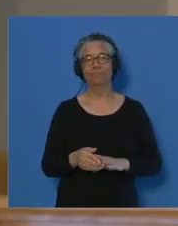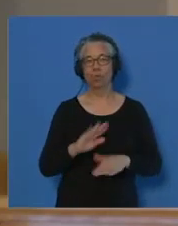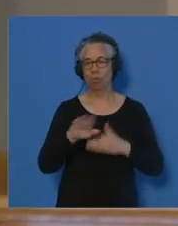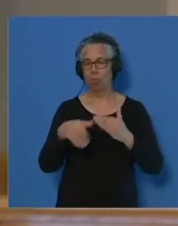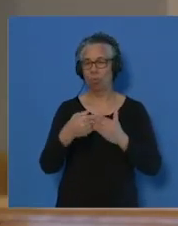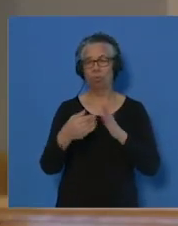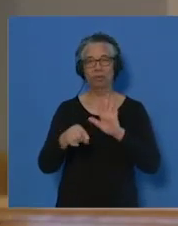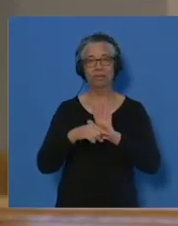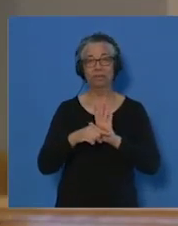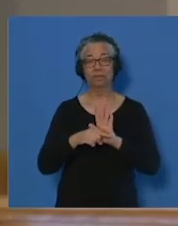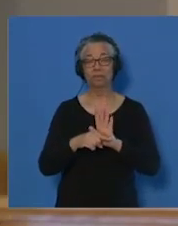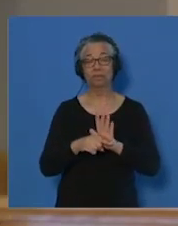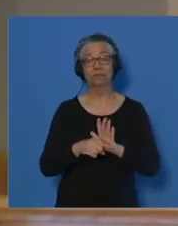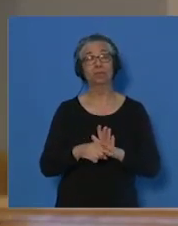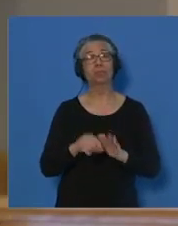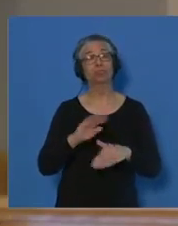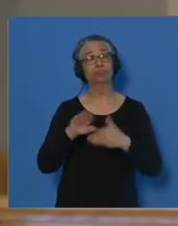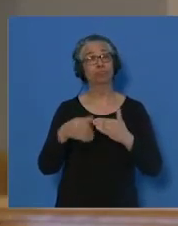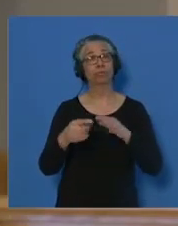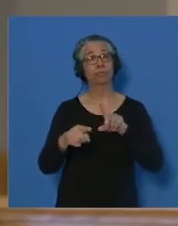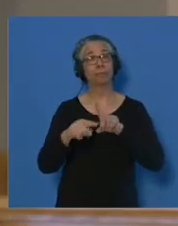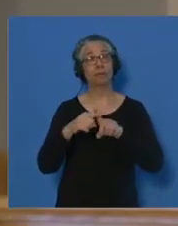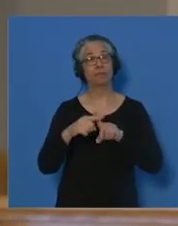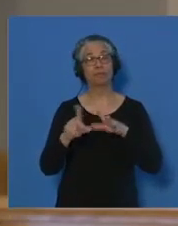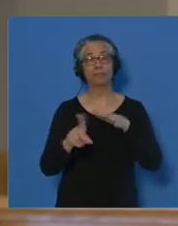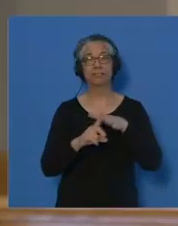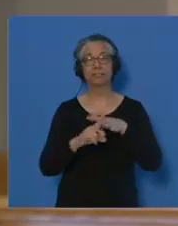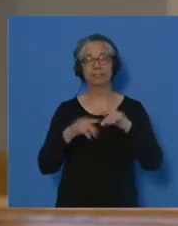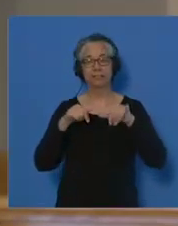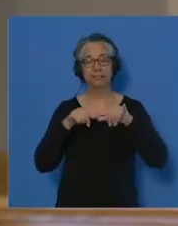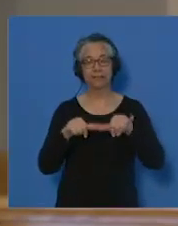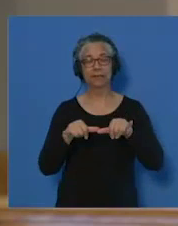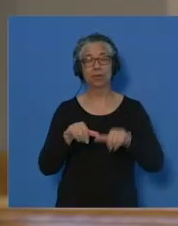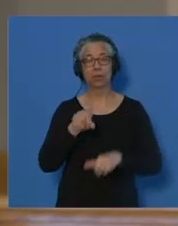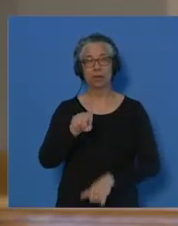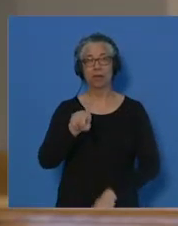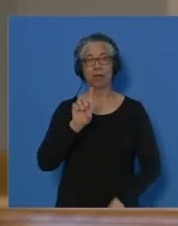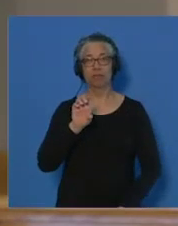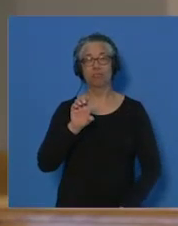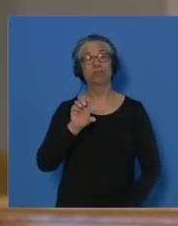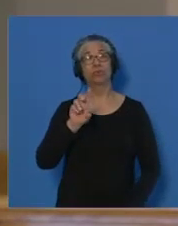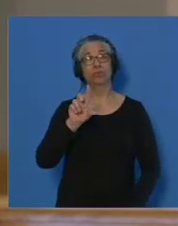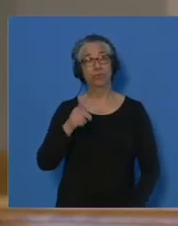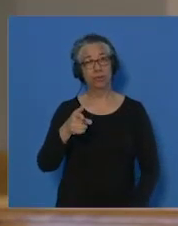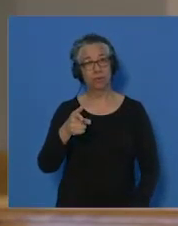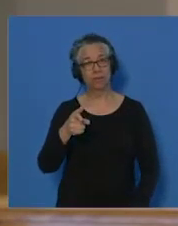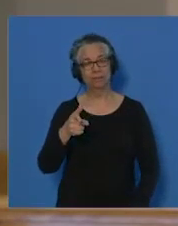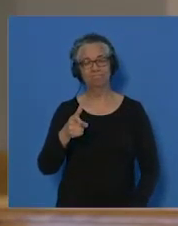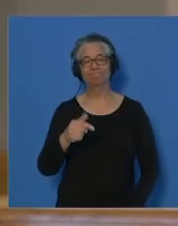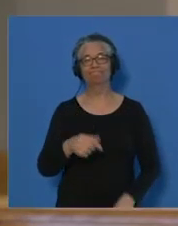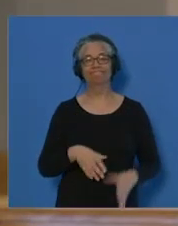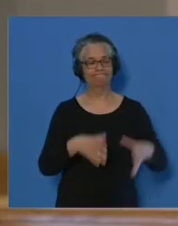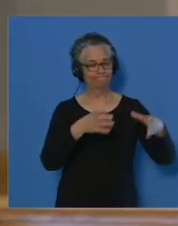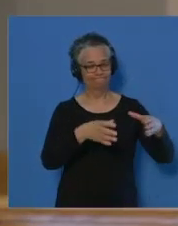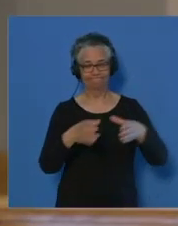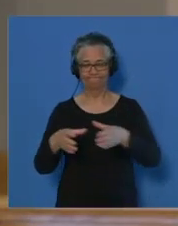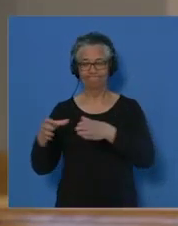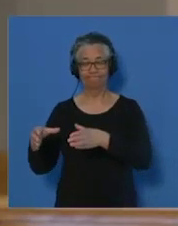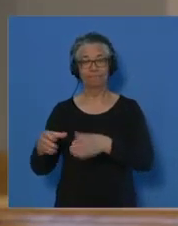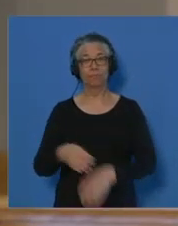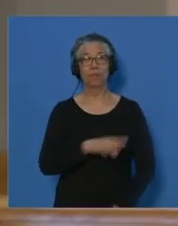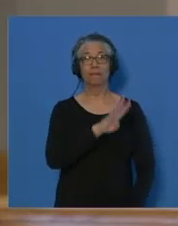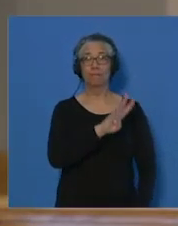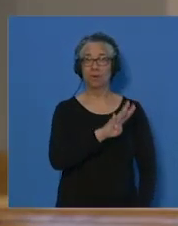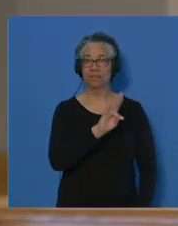Bermuda's total confirmed positive cases remains at 121, and their status is as follows. There are